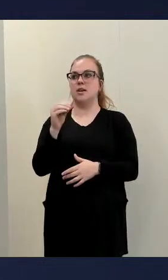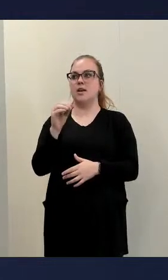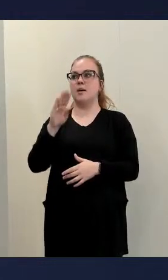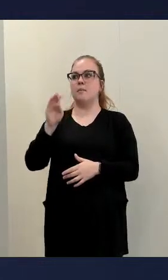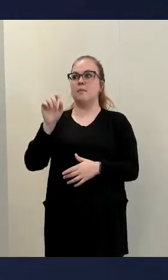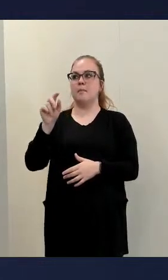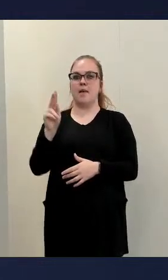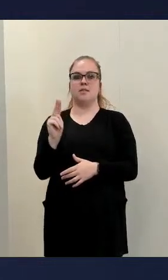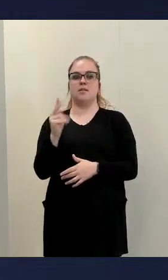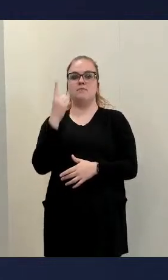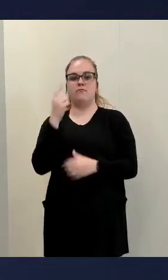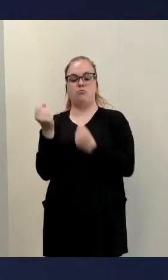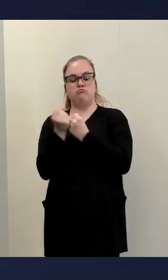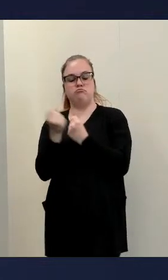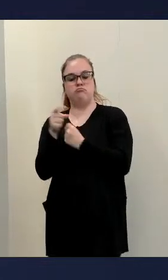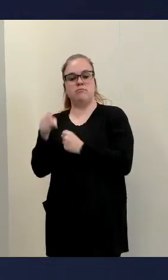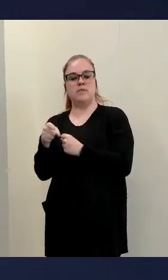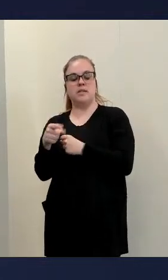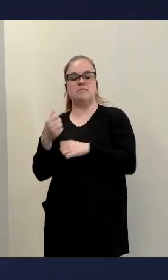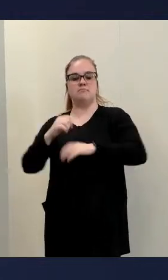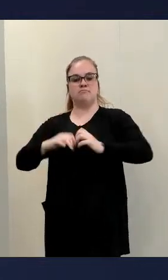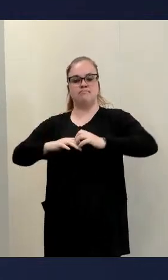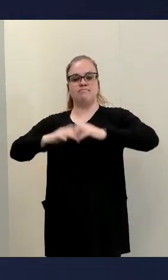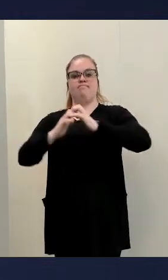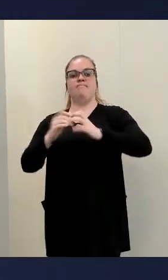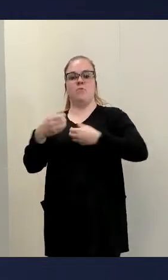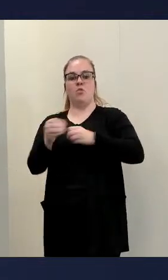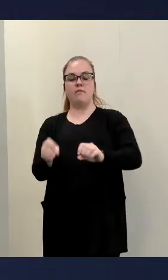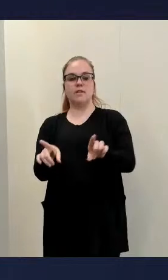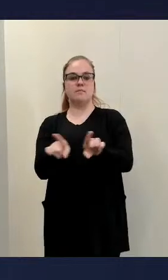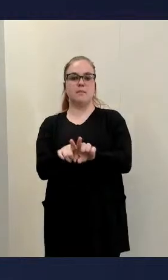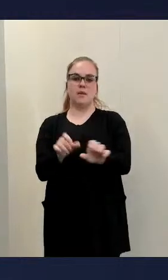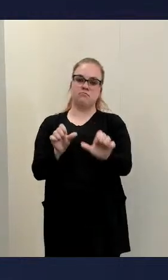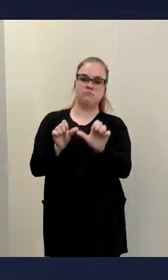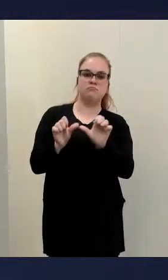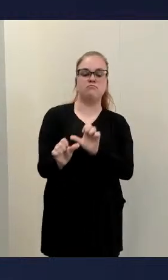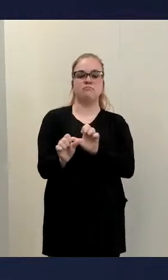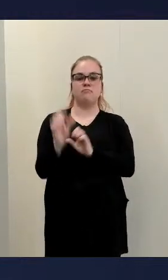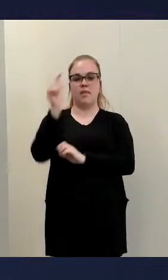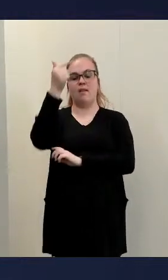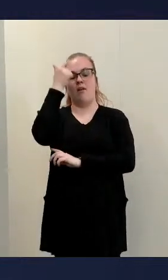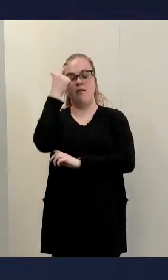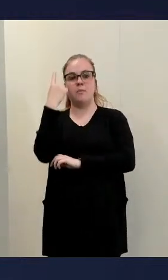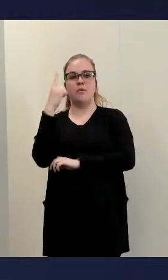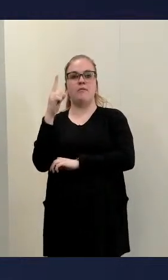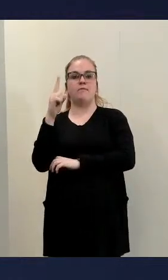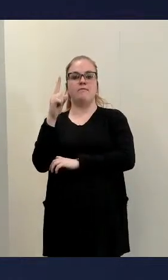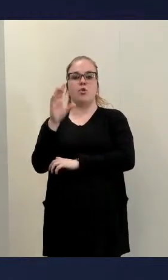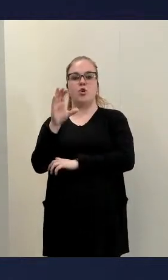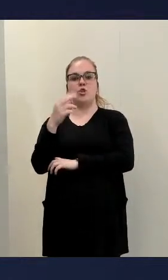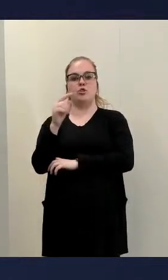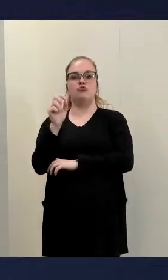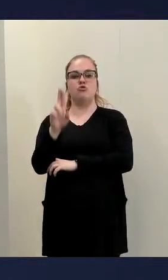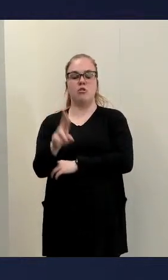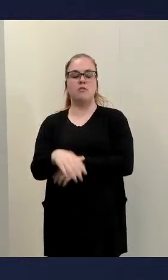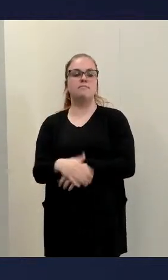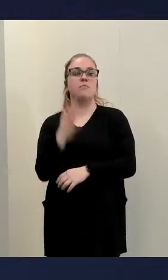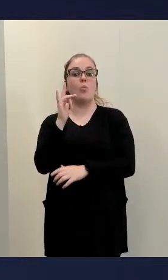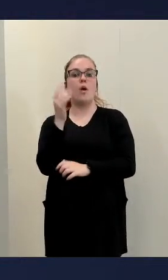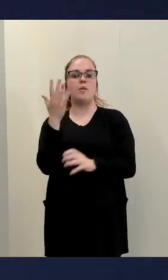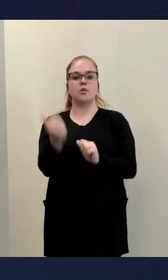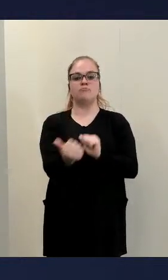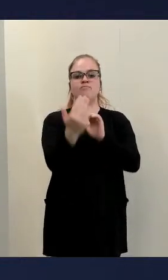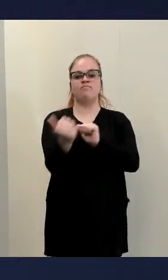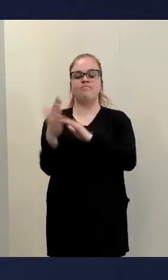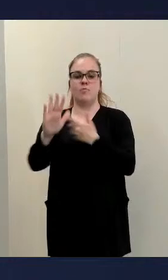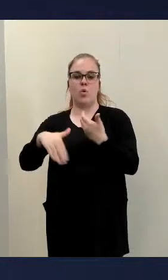advocacy in creating not only the office, but ensuring it's a permanent part of county government by putting it in the county's charter to address these issues of